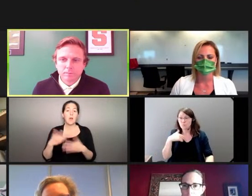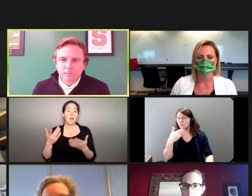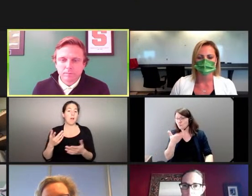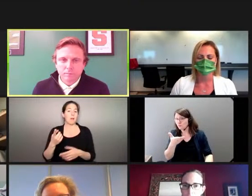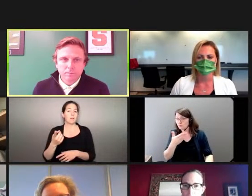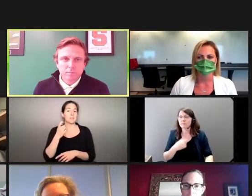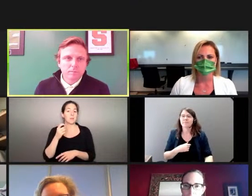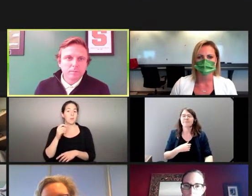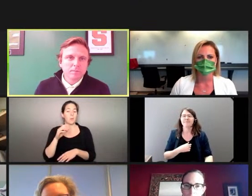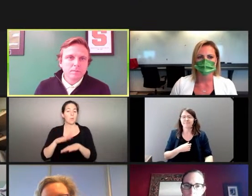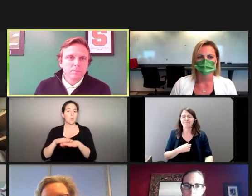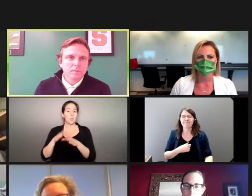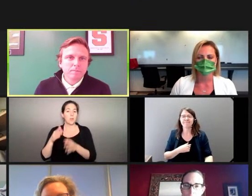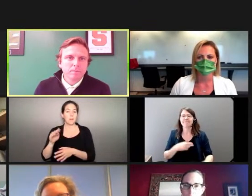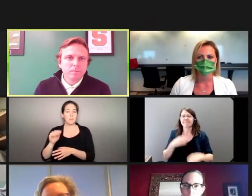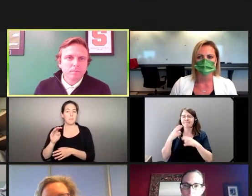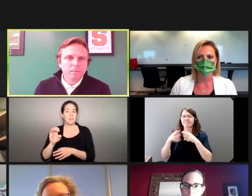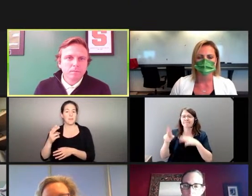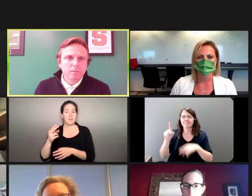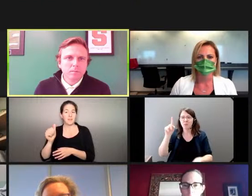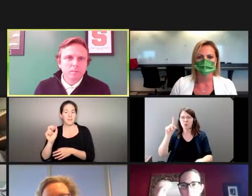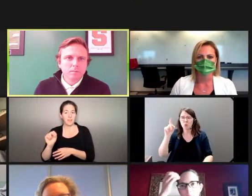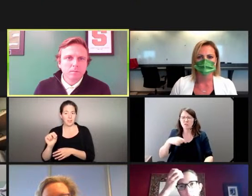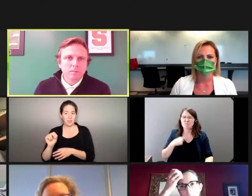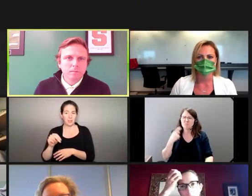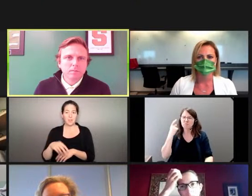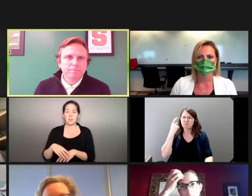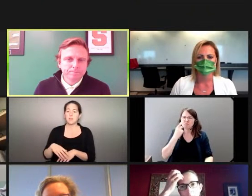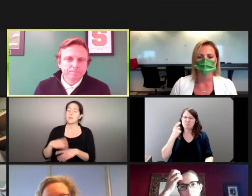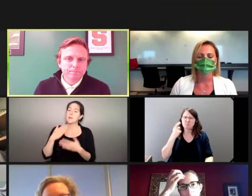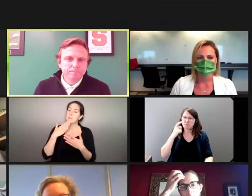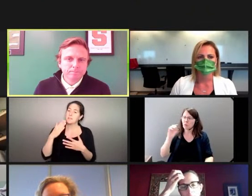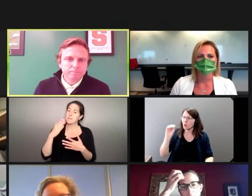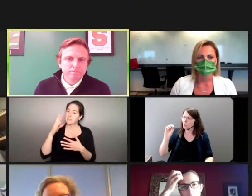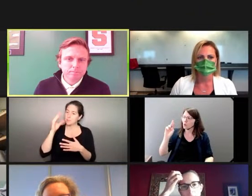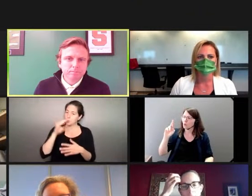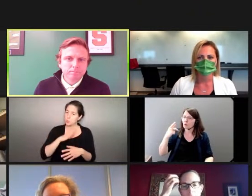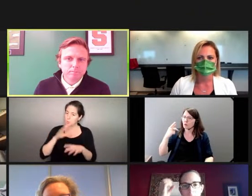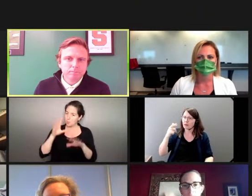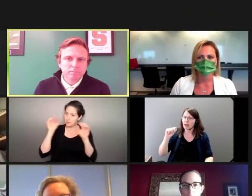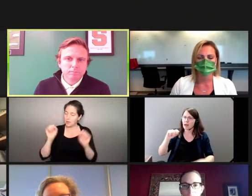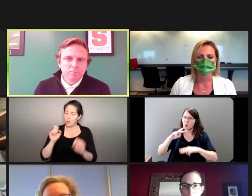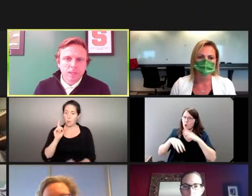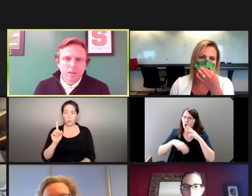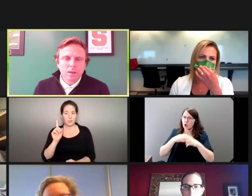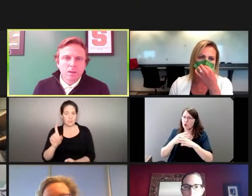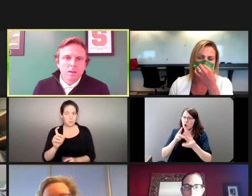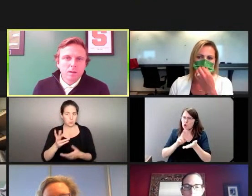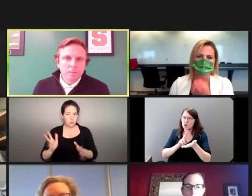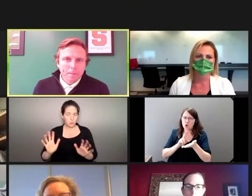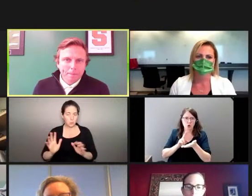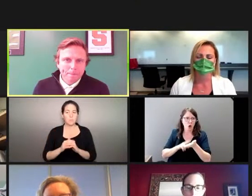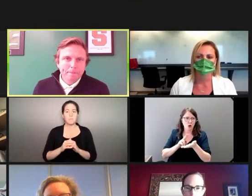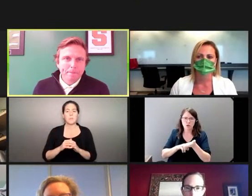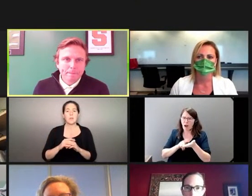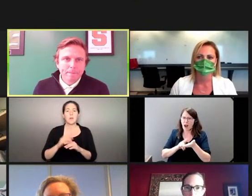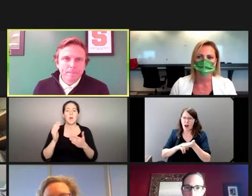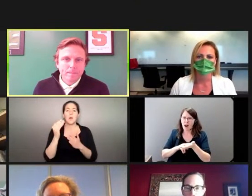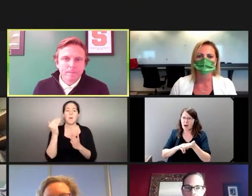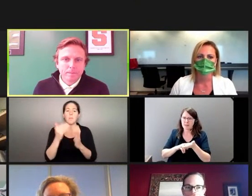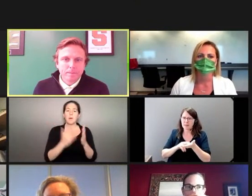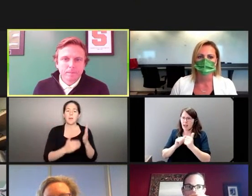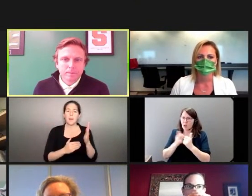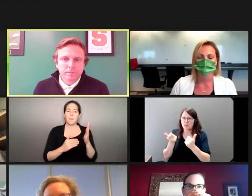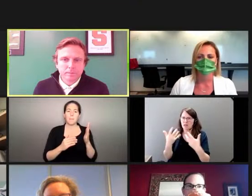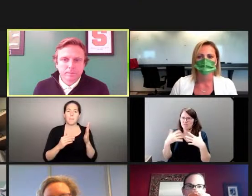question. I'm wondering, where does the Orga World contract fit into this new plan? Will it be